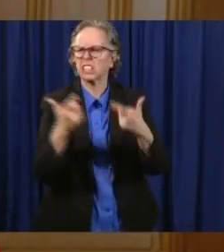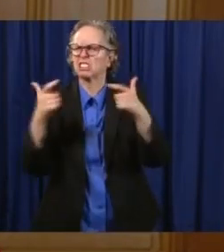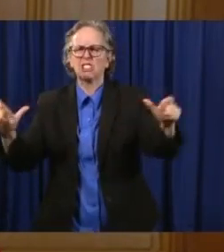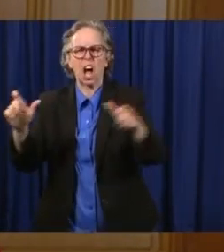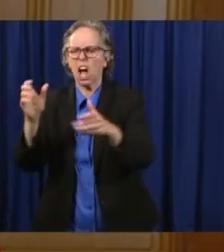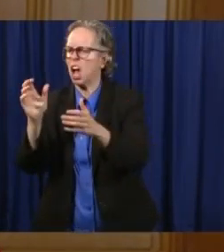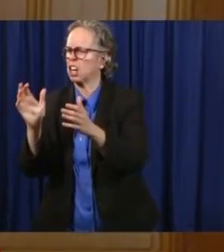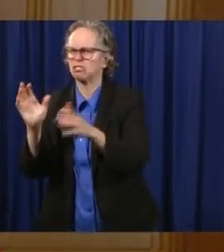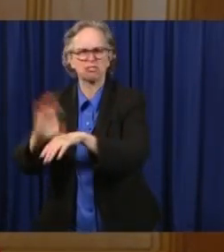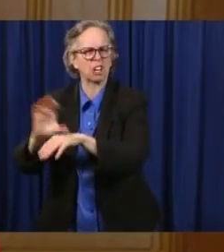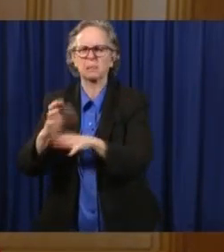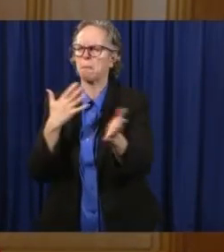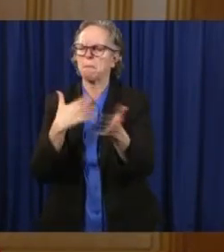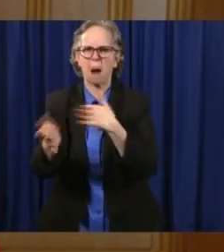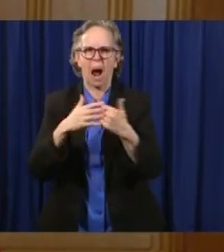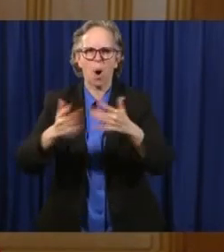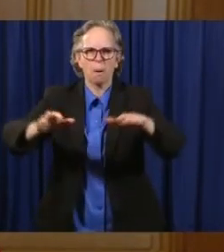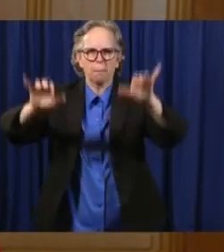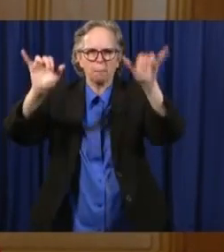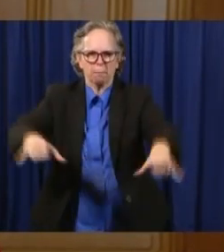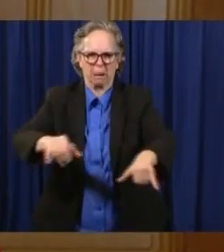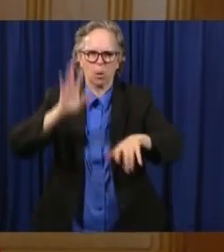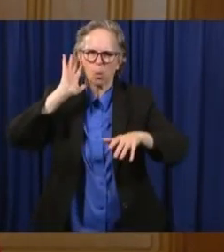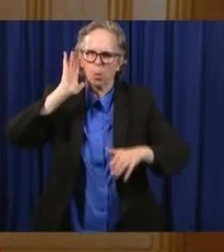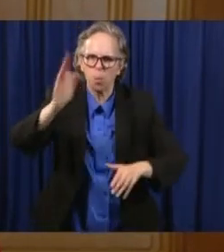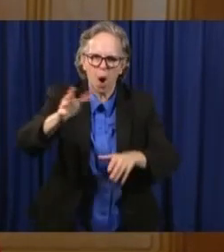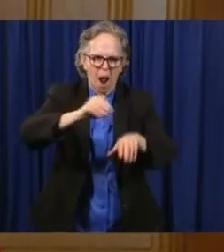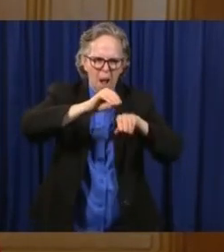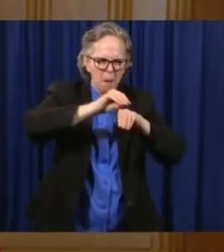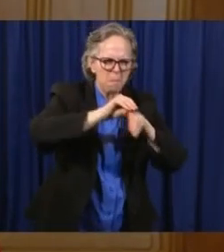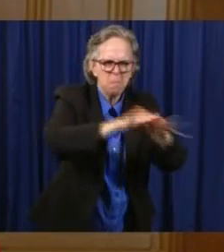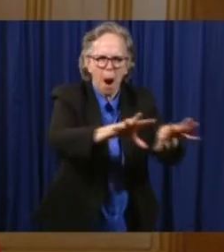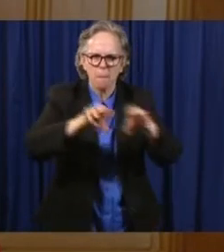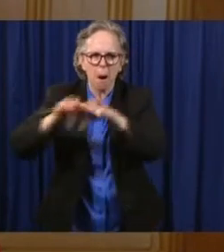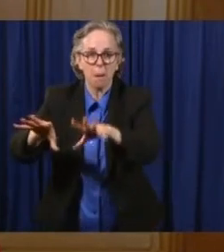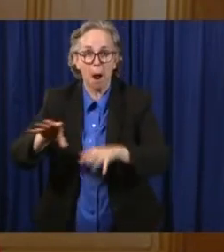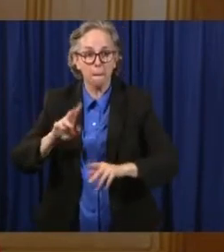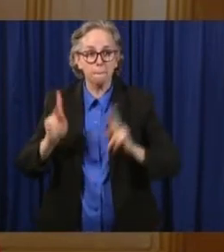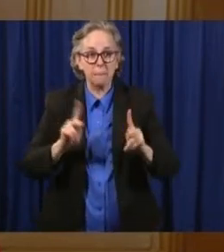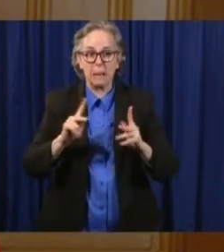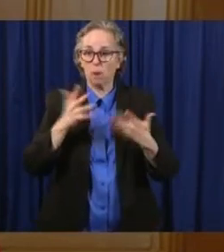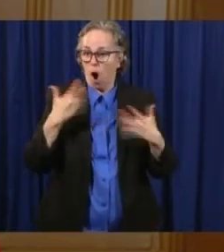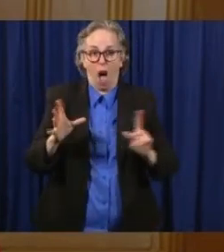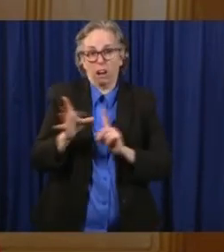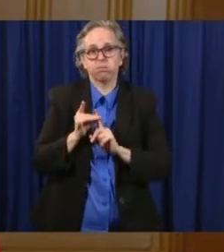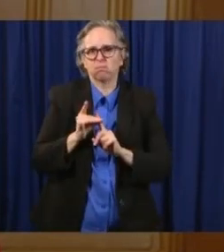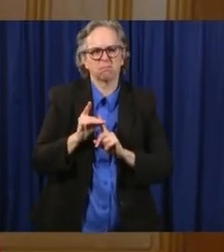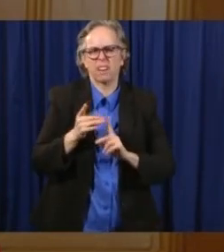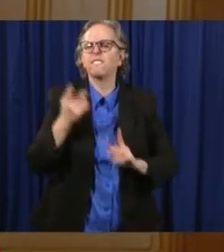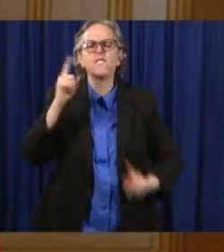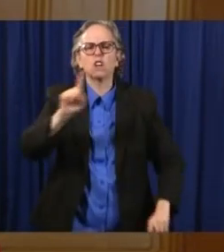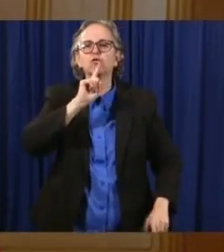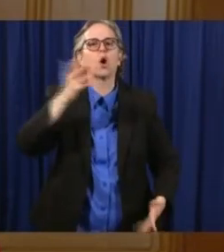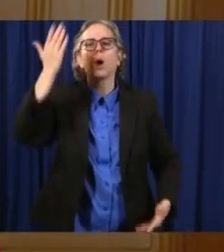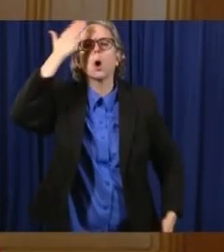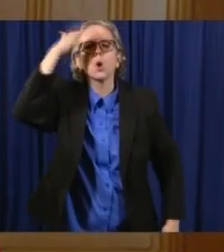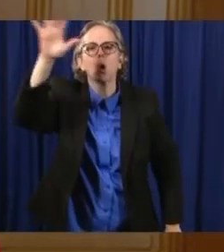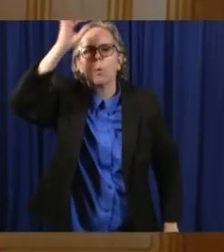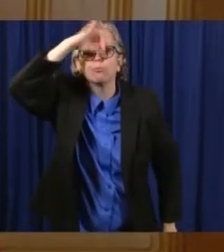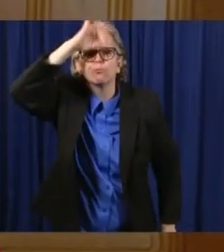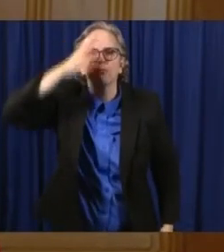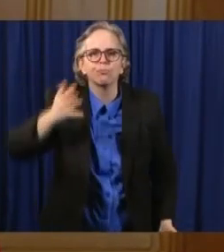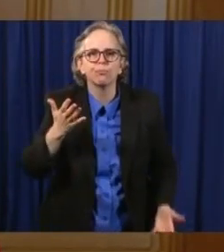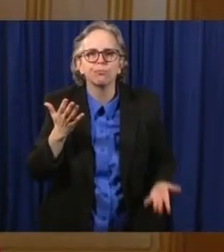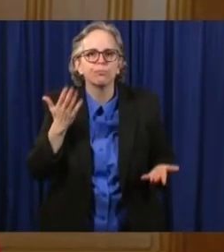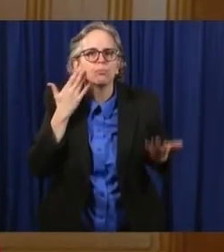who would test positive, who already have it. They may not know it. And